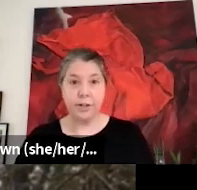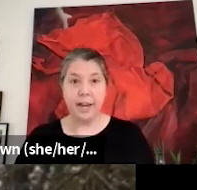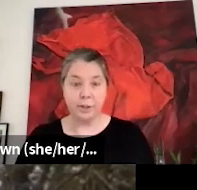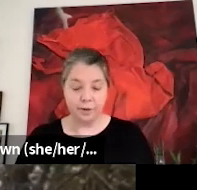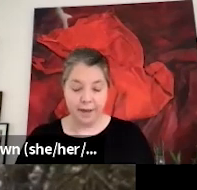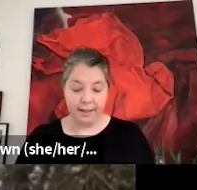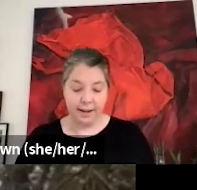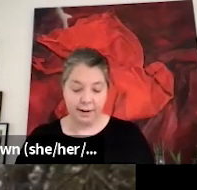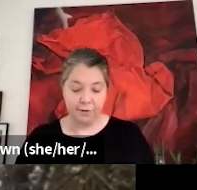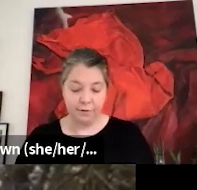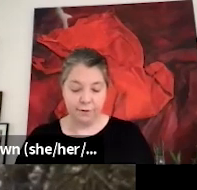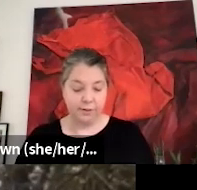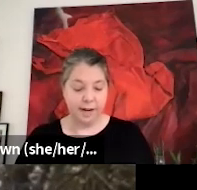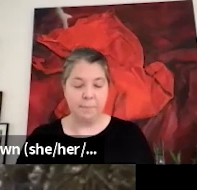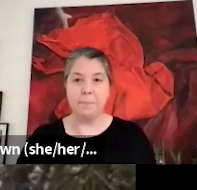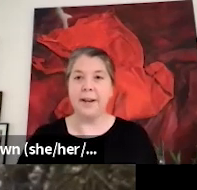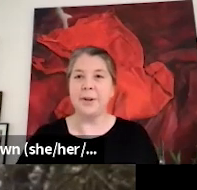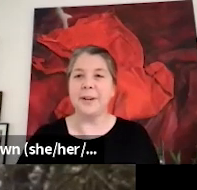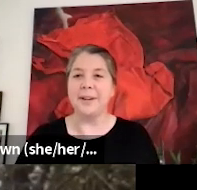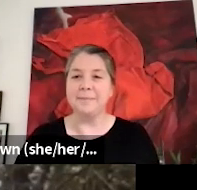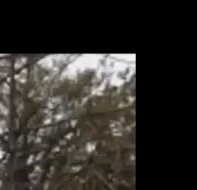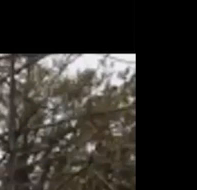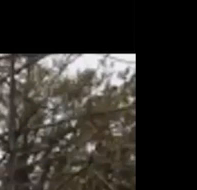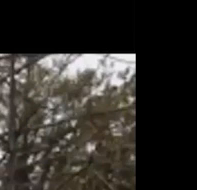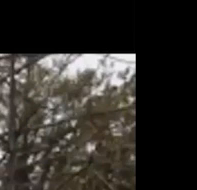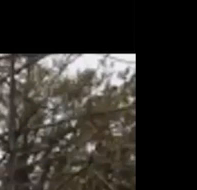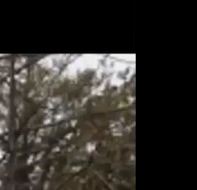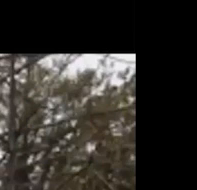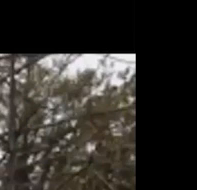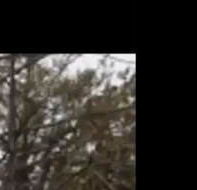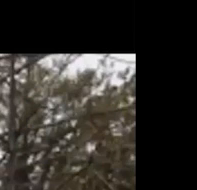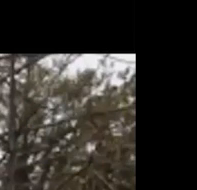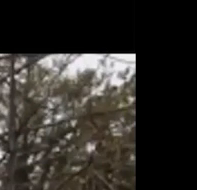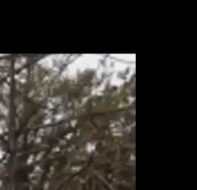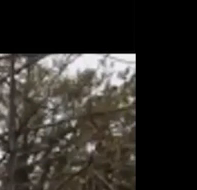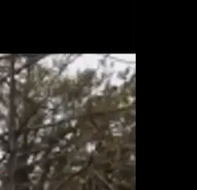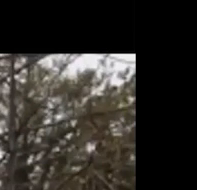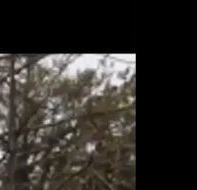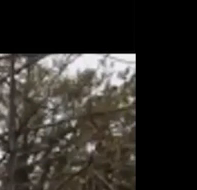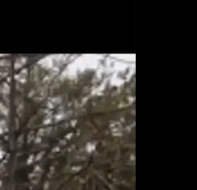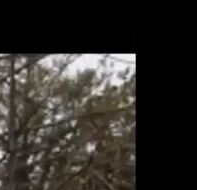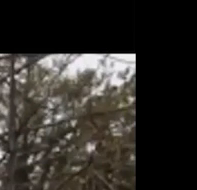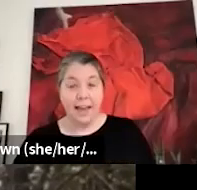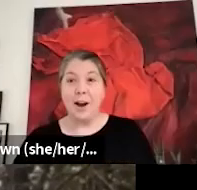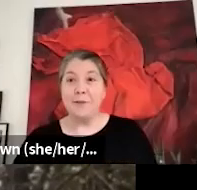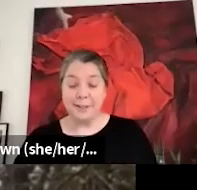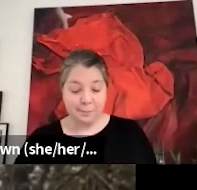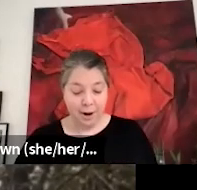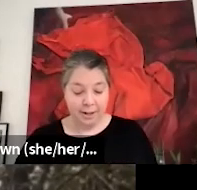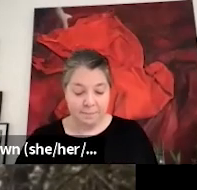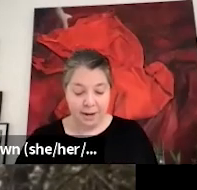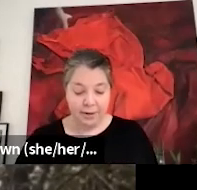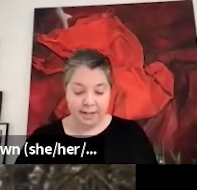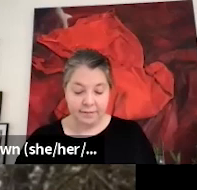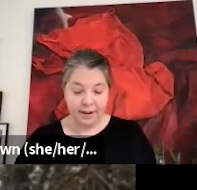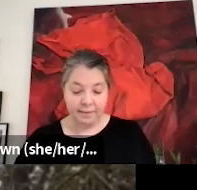outdoor education were validated for the first time in my career. What a release. That conference